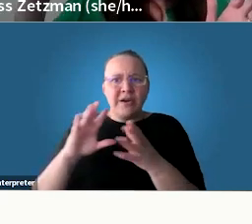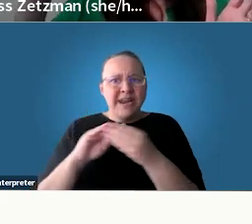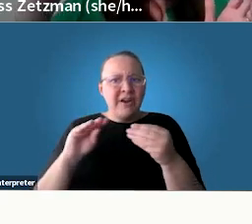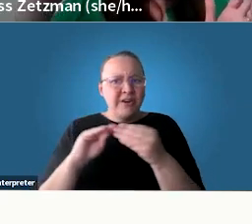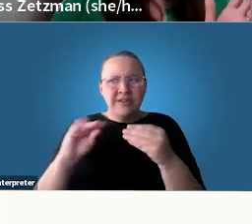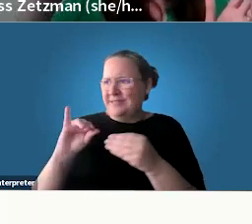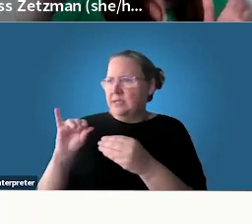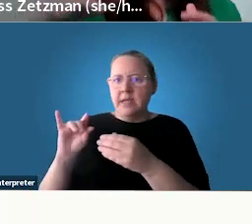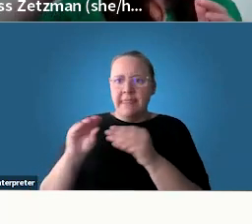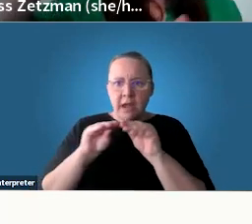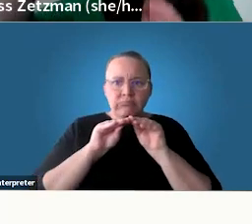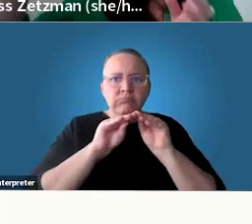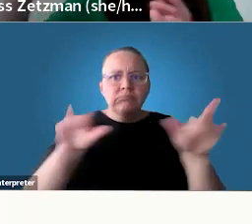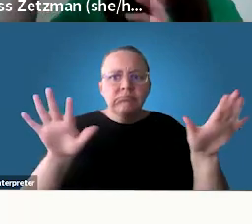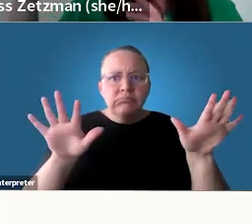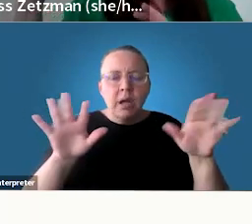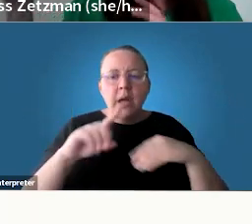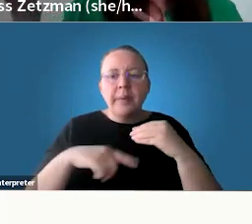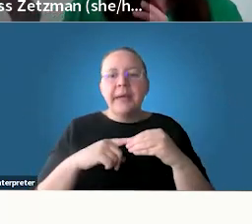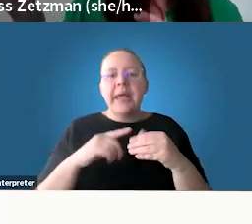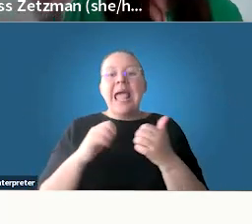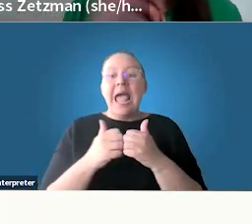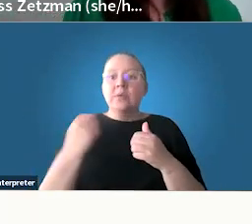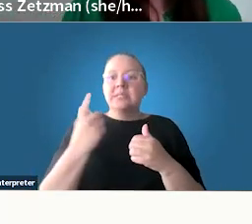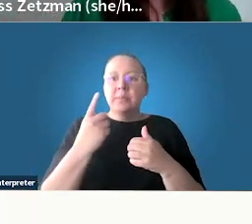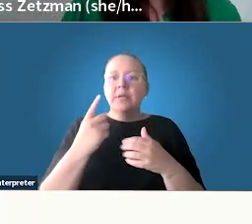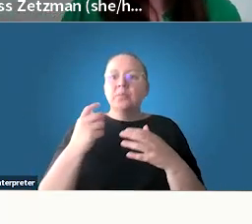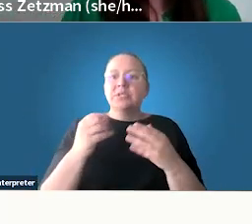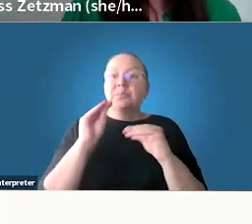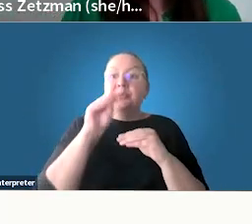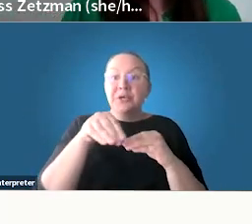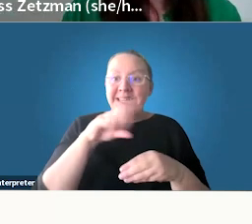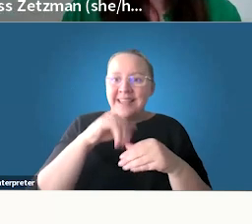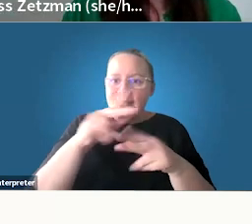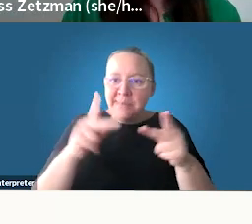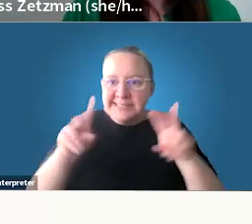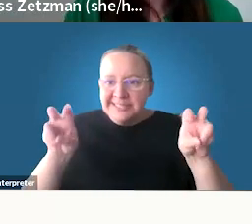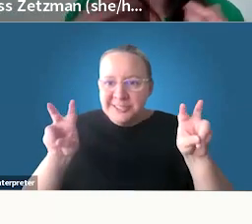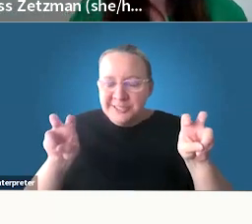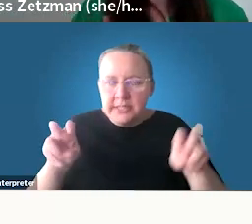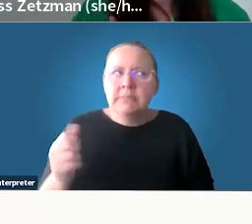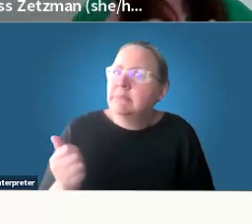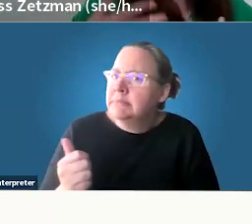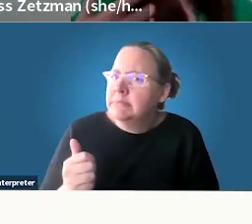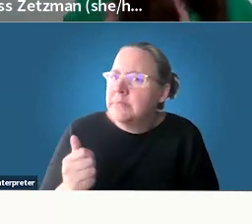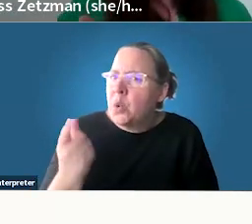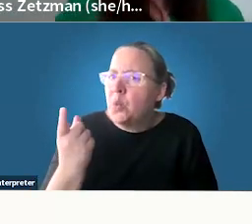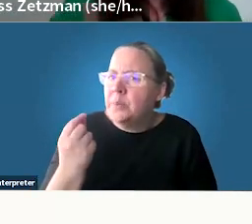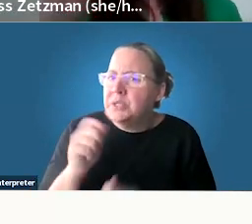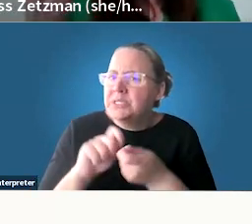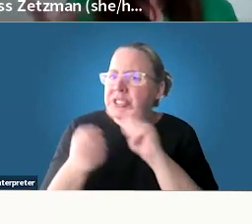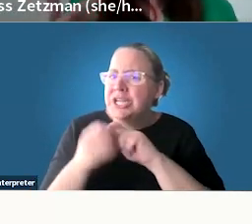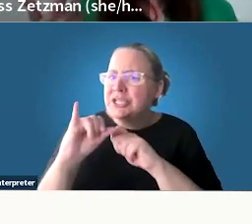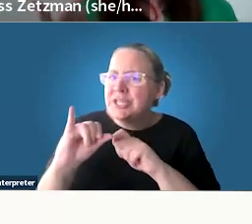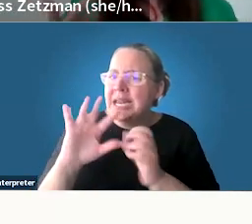there and around perhaps how somebody got into a position, what are we doing to change that